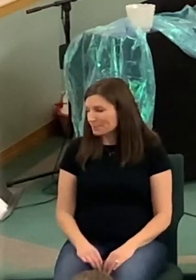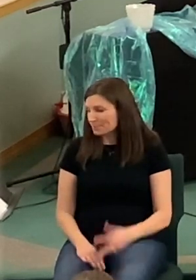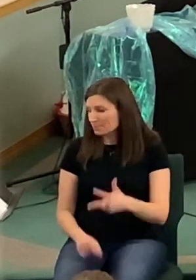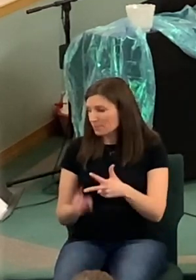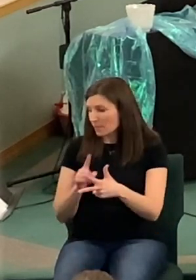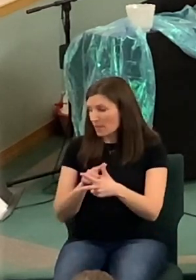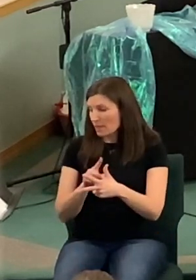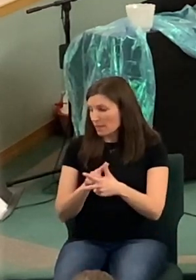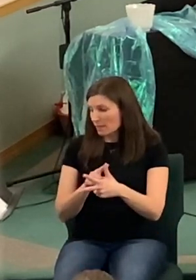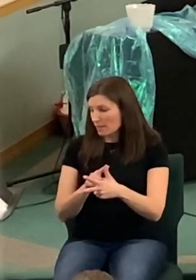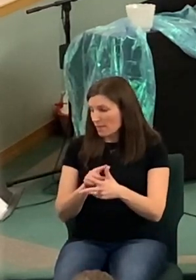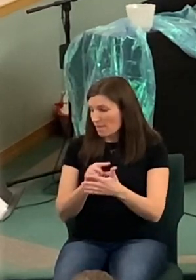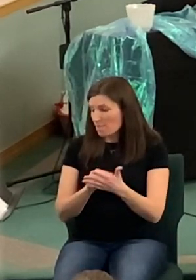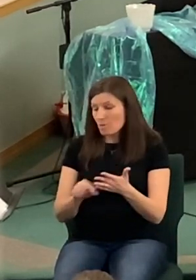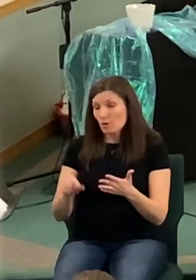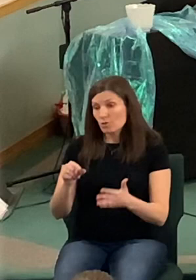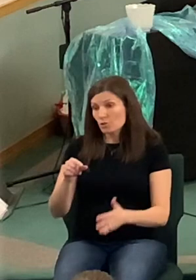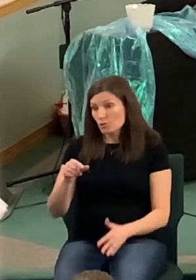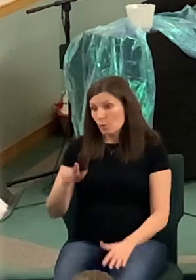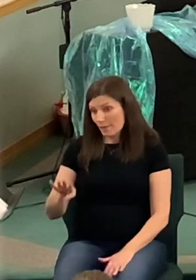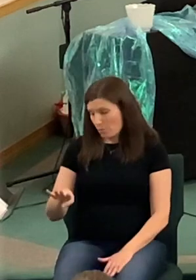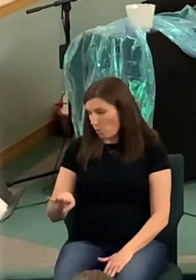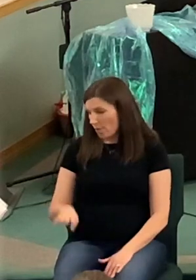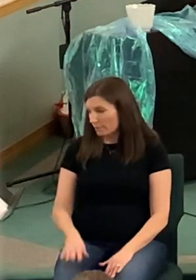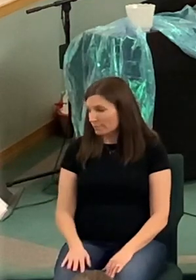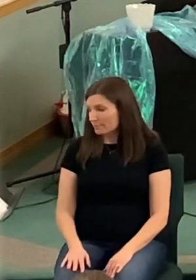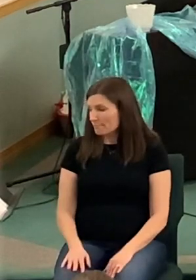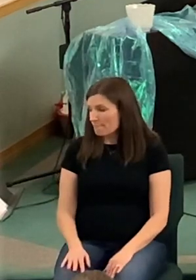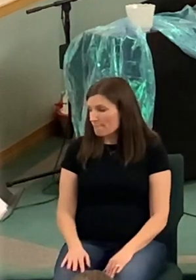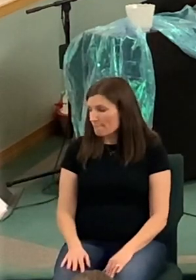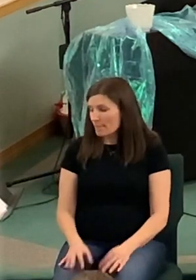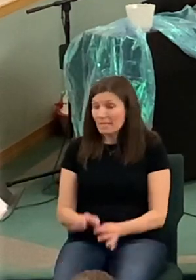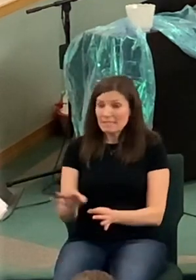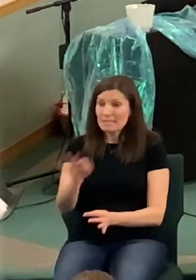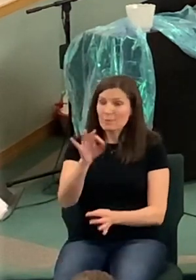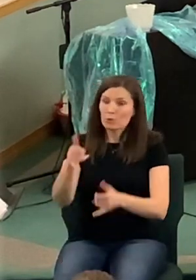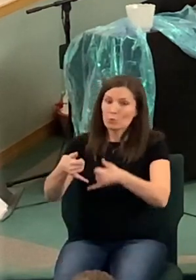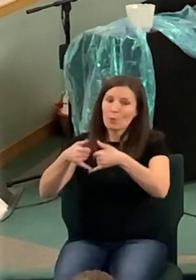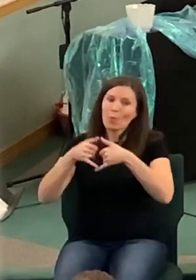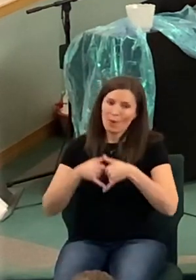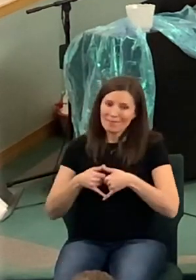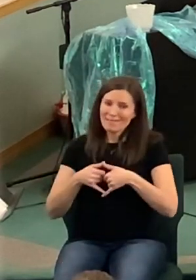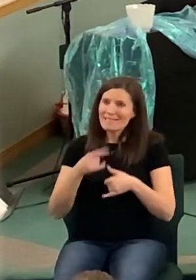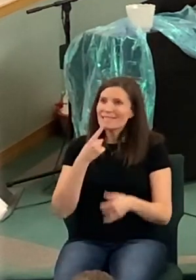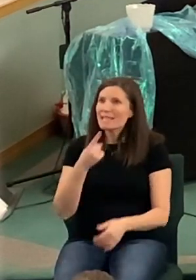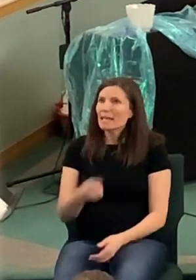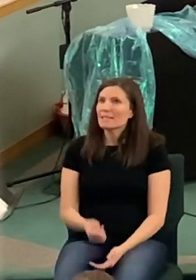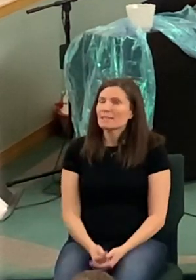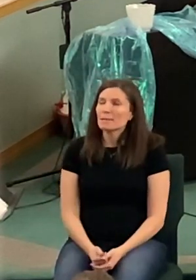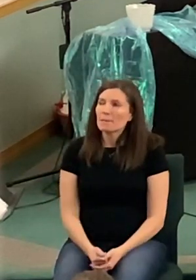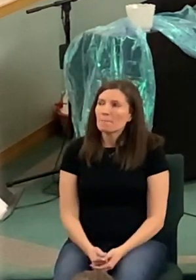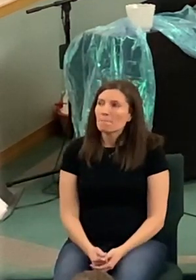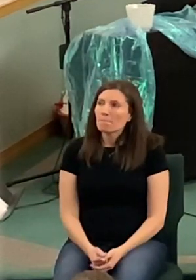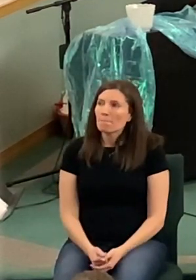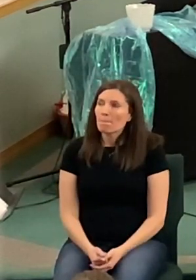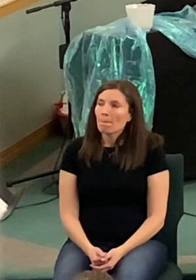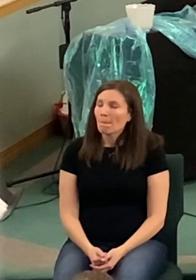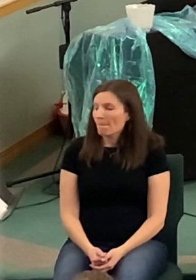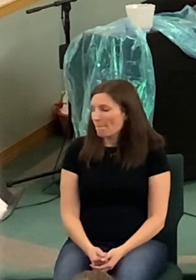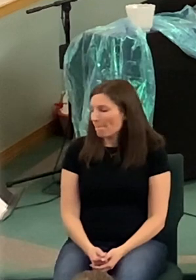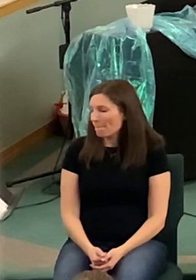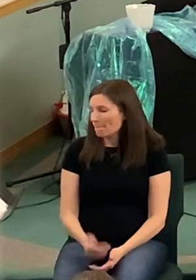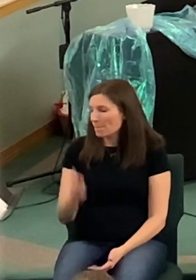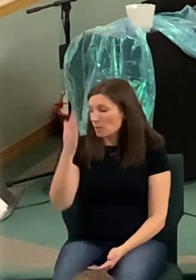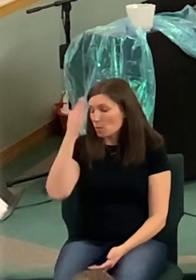The first one is in verse 24, and it's spiritual rewards, where it says, "Knowing that from